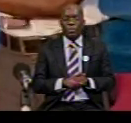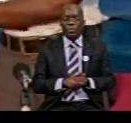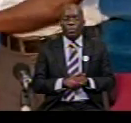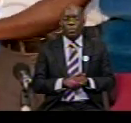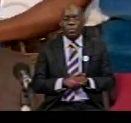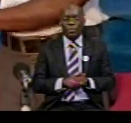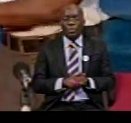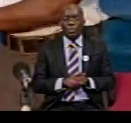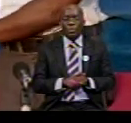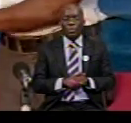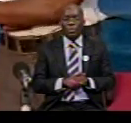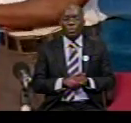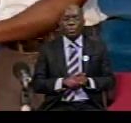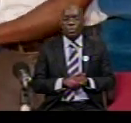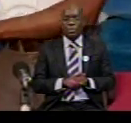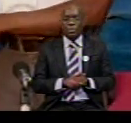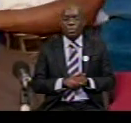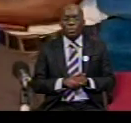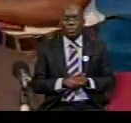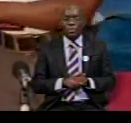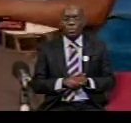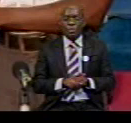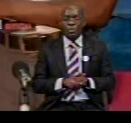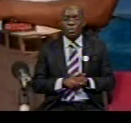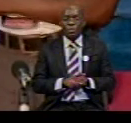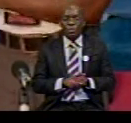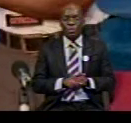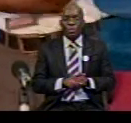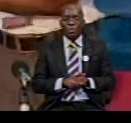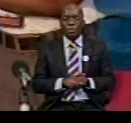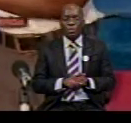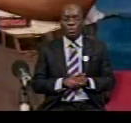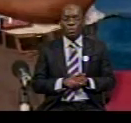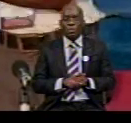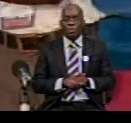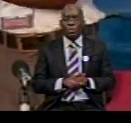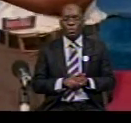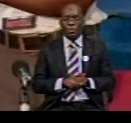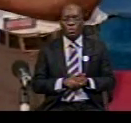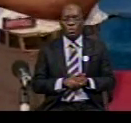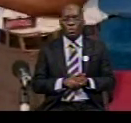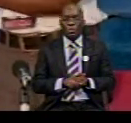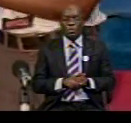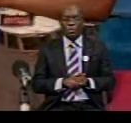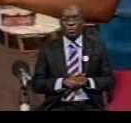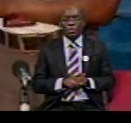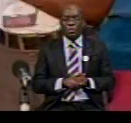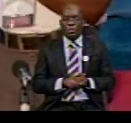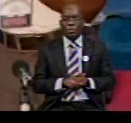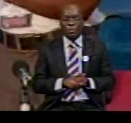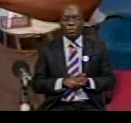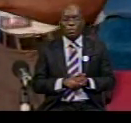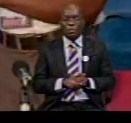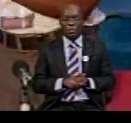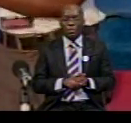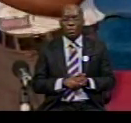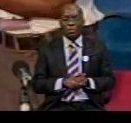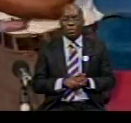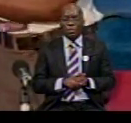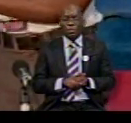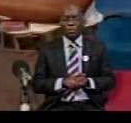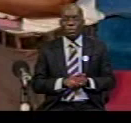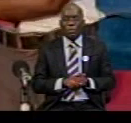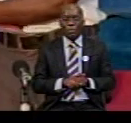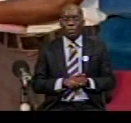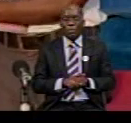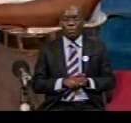the girl had stopped bedwetting. And the mother also said that this is more or less like a genetic problem because she also bedwetted up until the